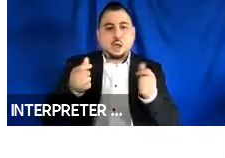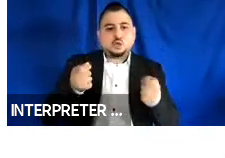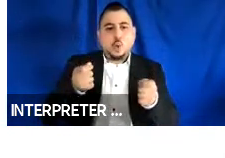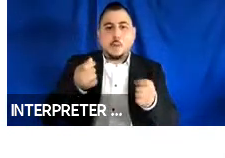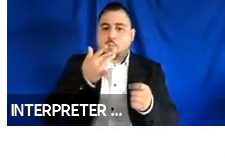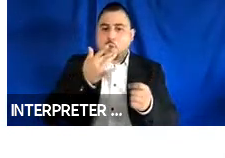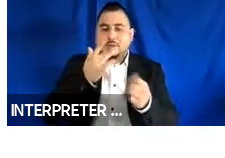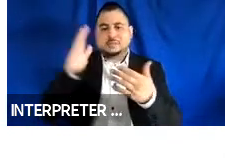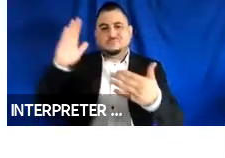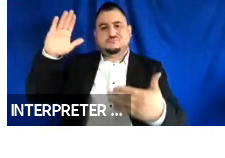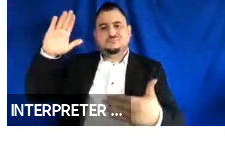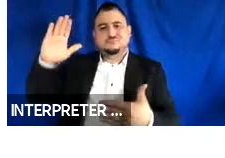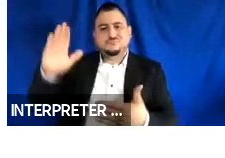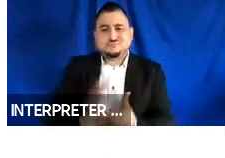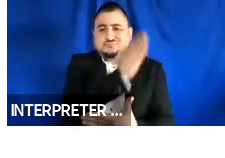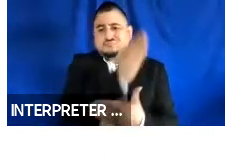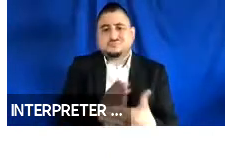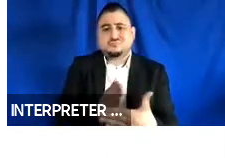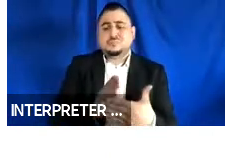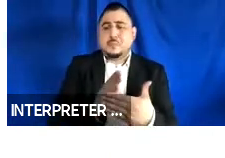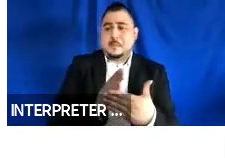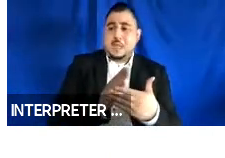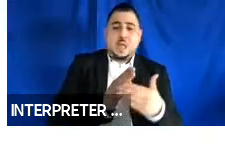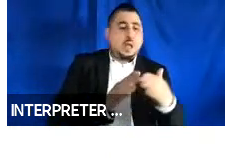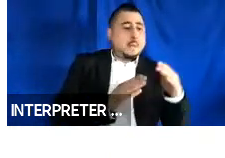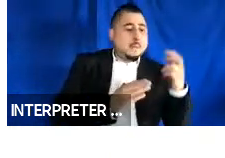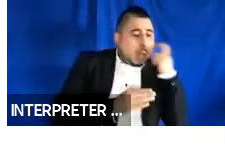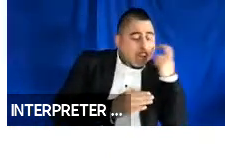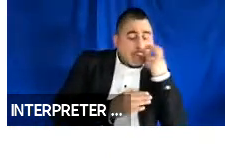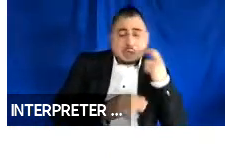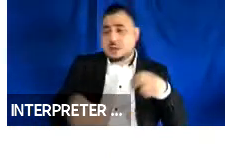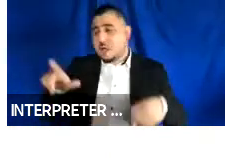spectrum among blind and low vision people, and likely